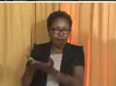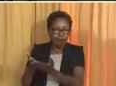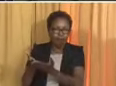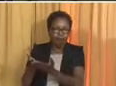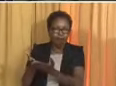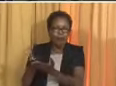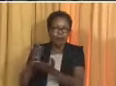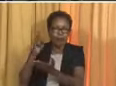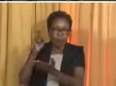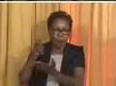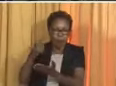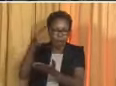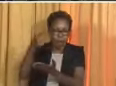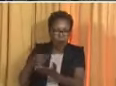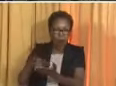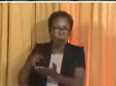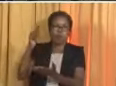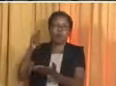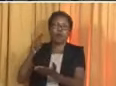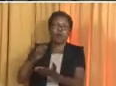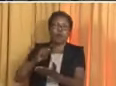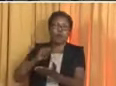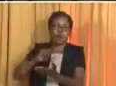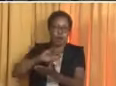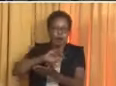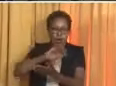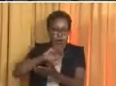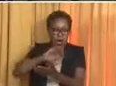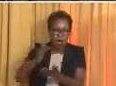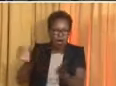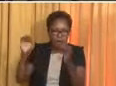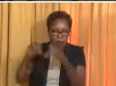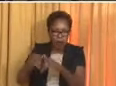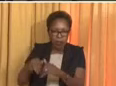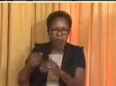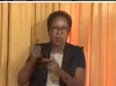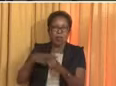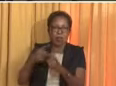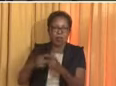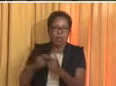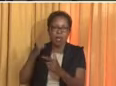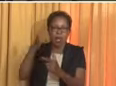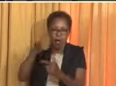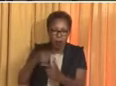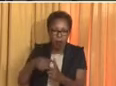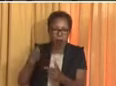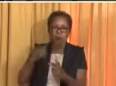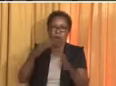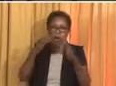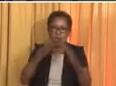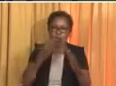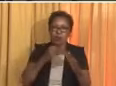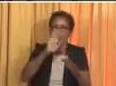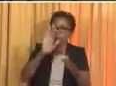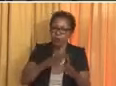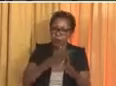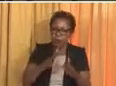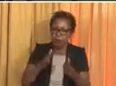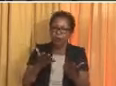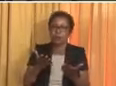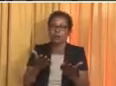be approved by a majority of the county assemblies, and then approved by a majority of the Houses of Parliament,